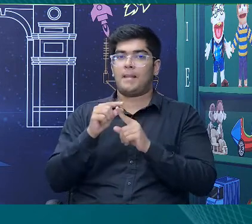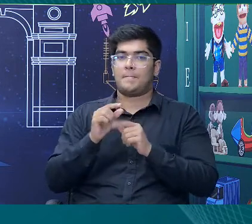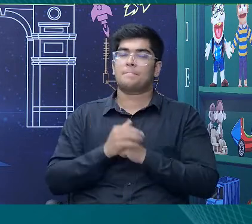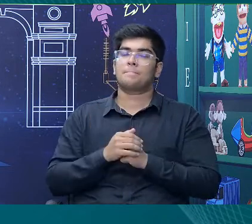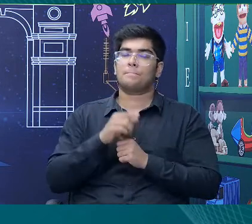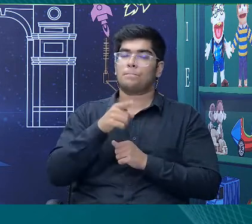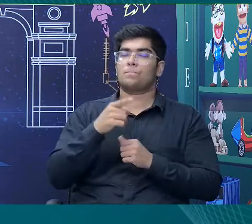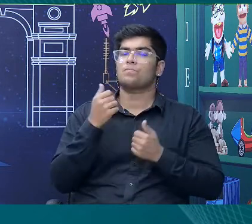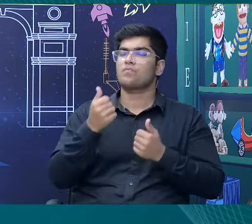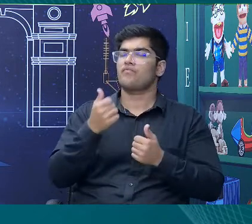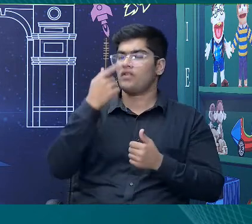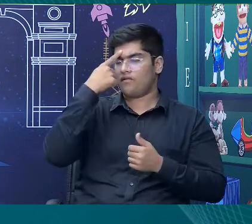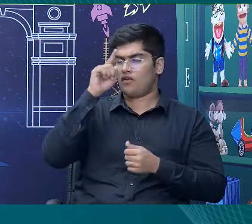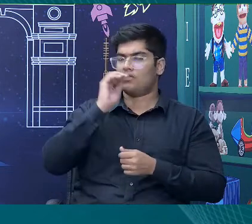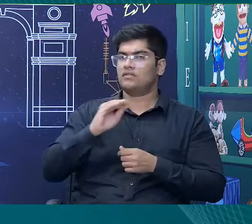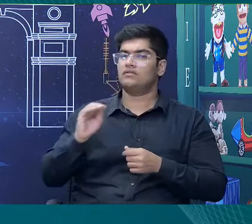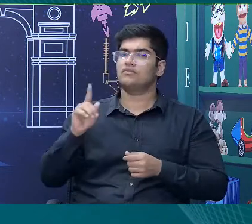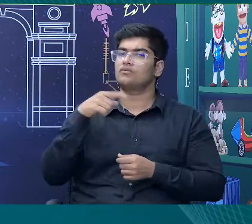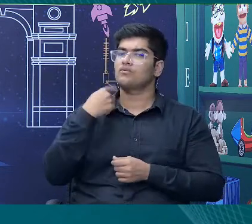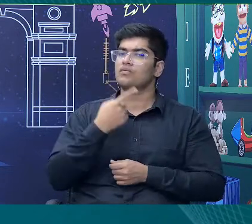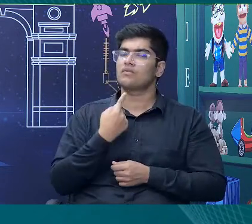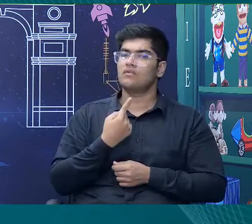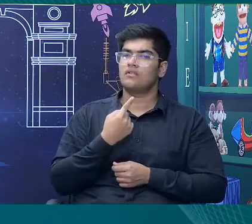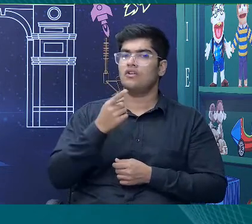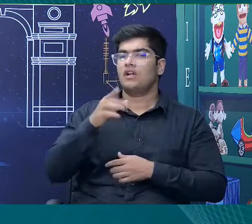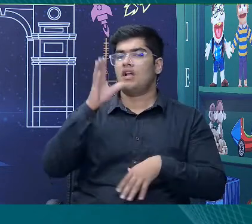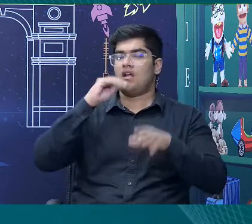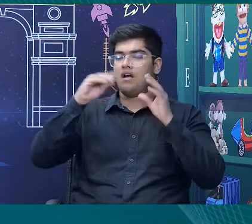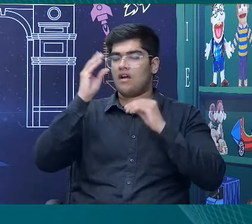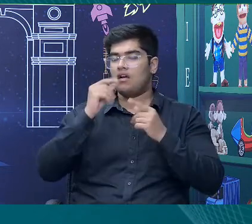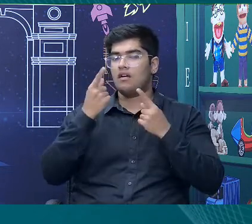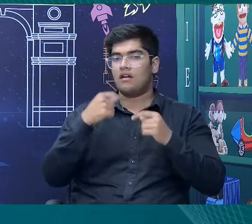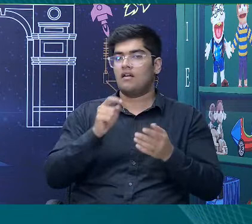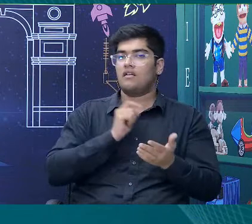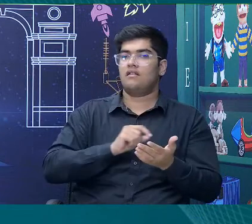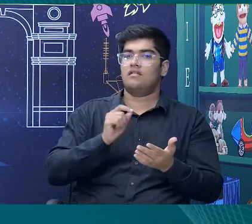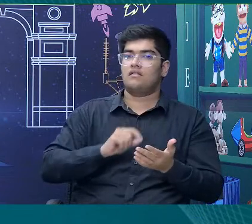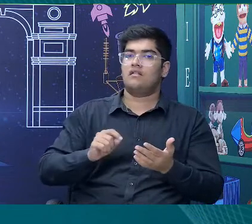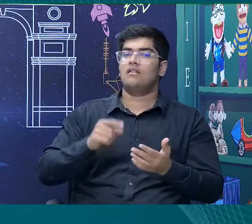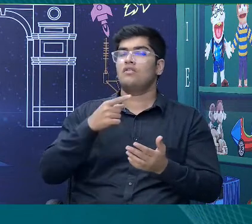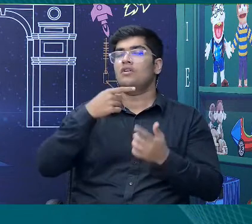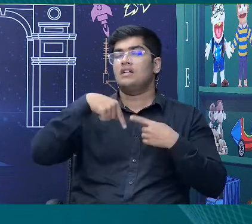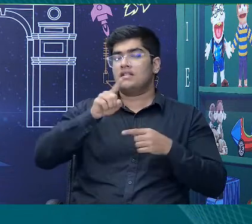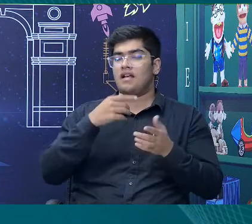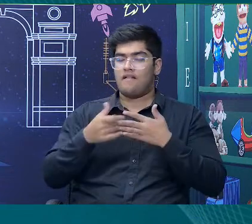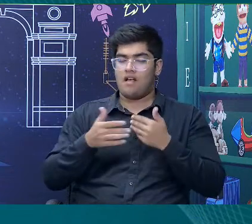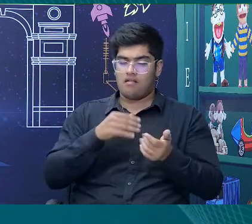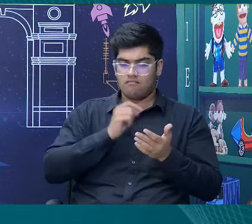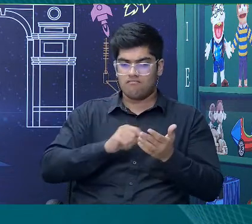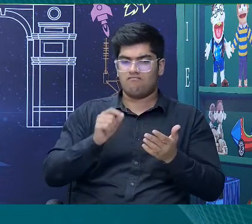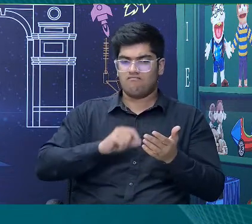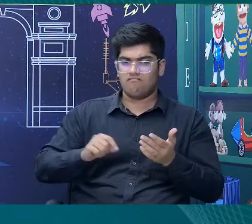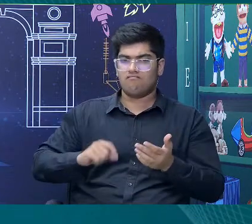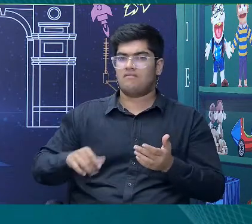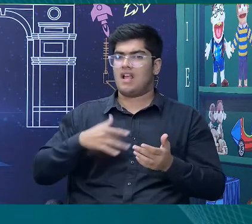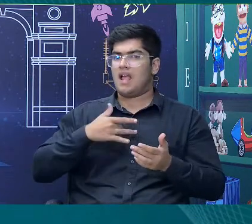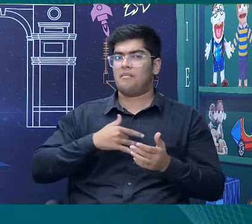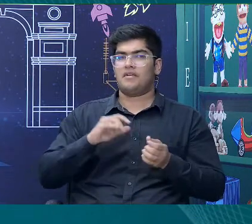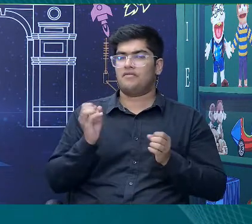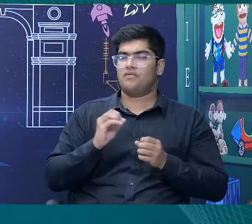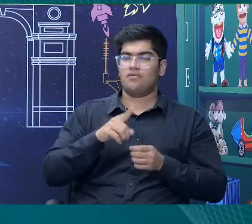especially good for children who are learning to write, you know, who are not fluent writers, who are not free